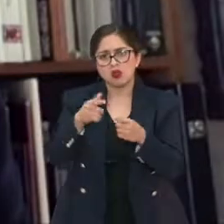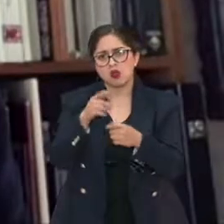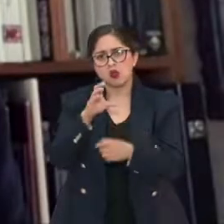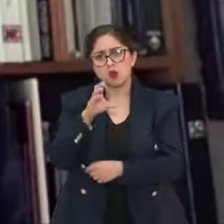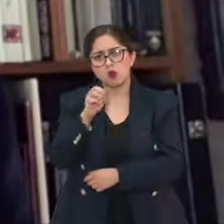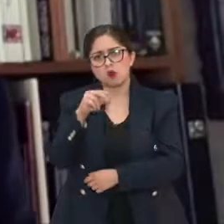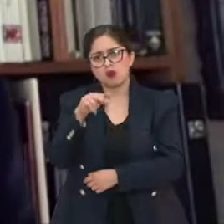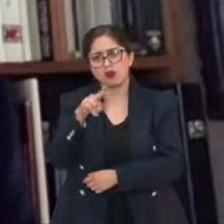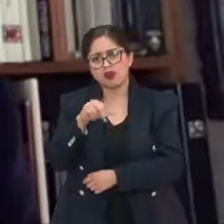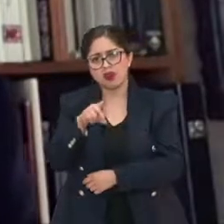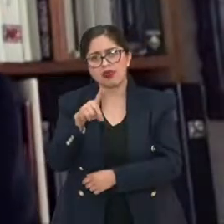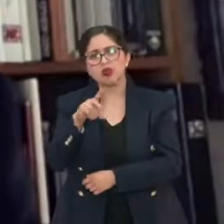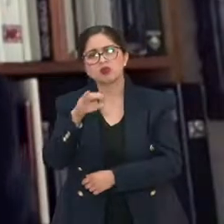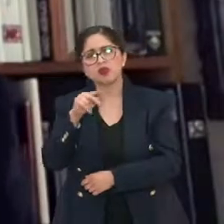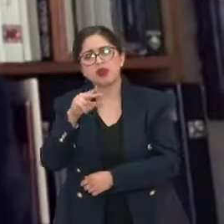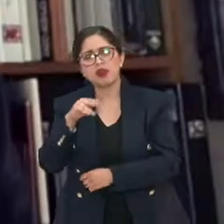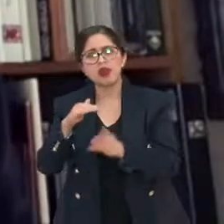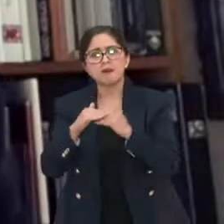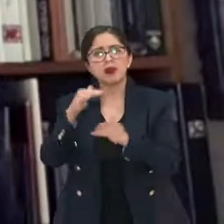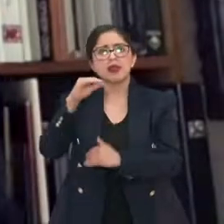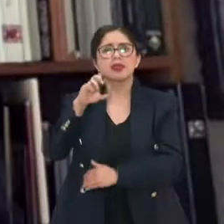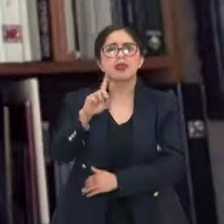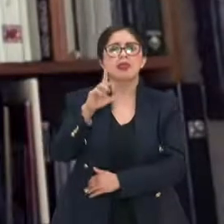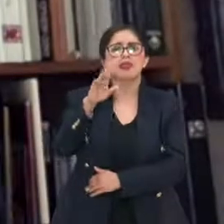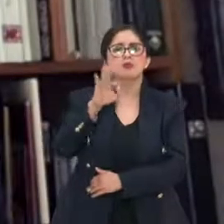result, Comunidad Ciudadana,